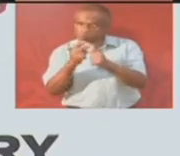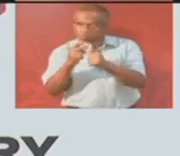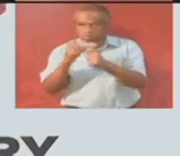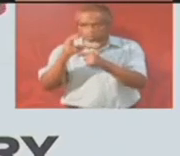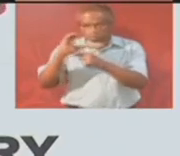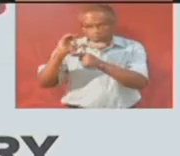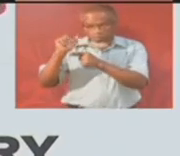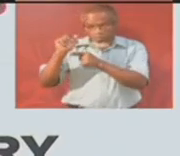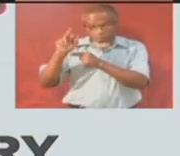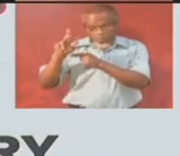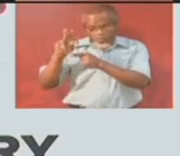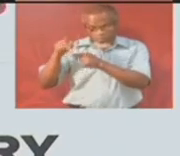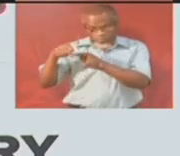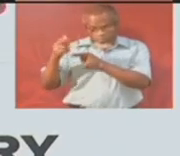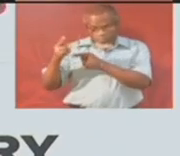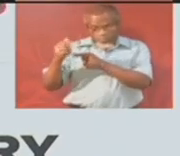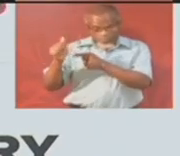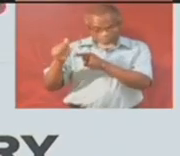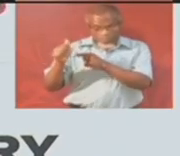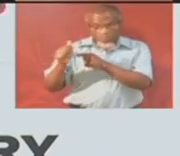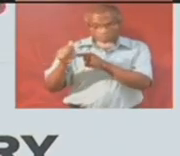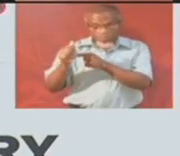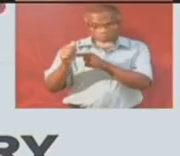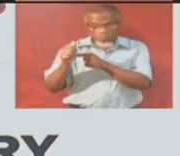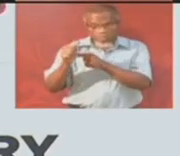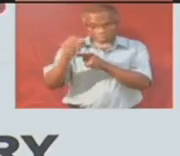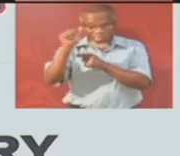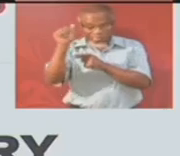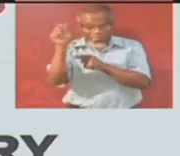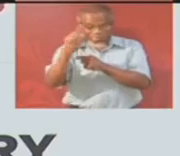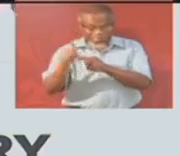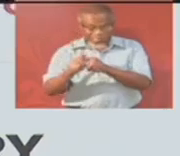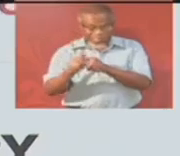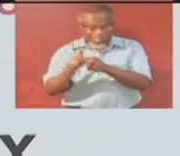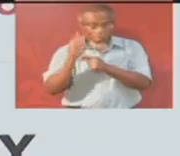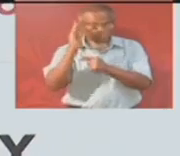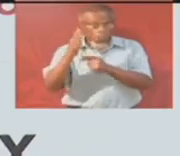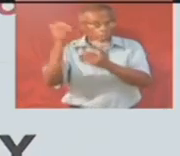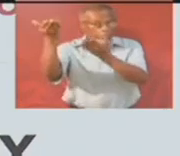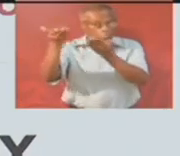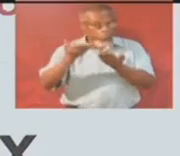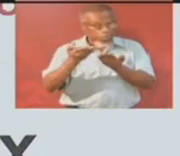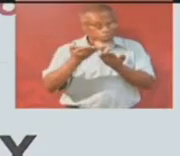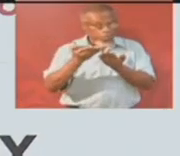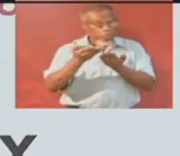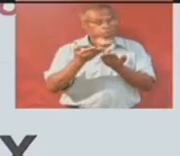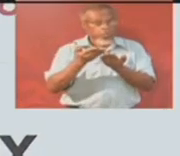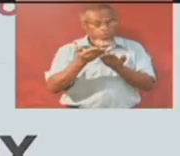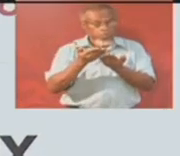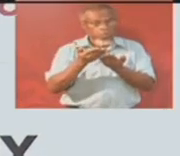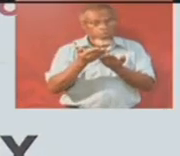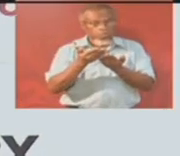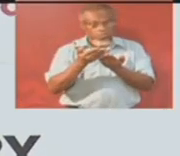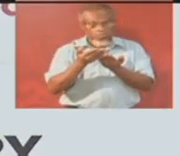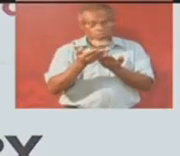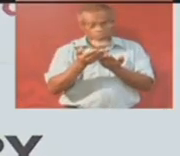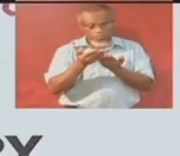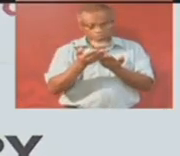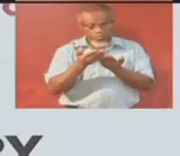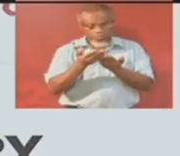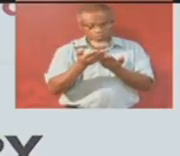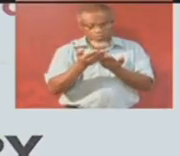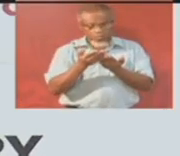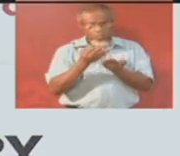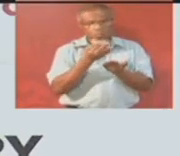33,600 AstraZeneca vaccines will be coming into the country in May. So there is no